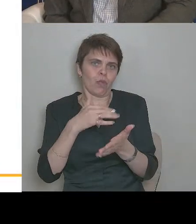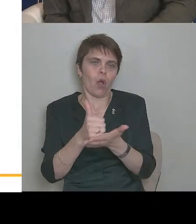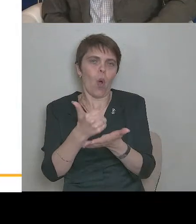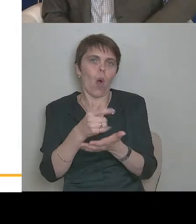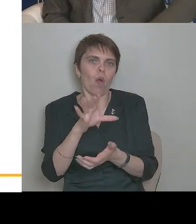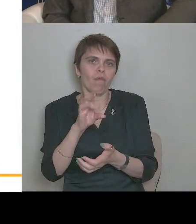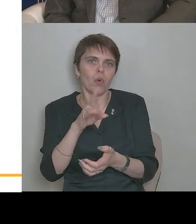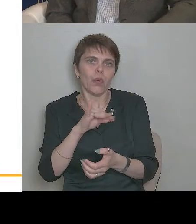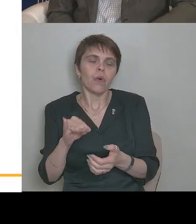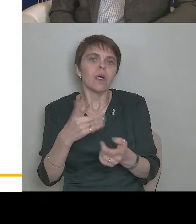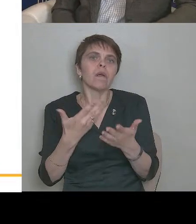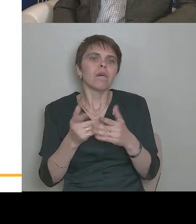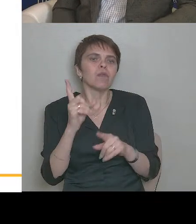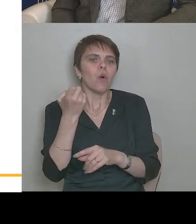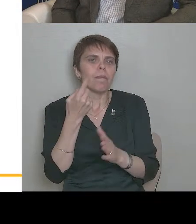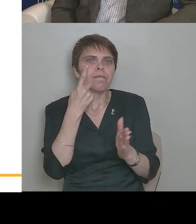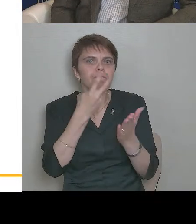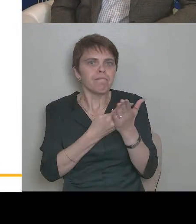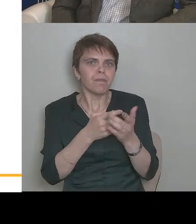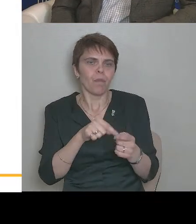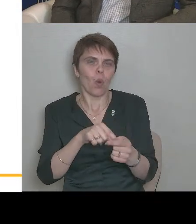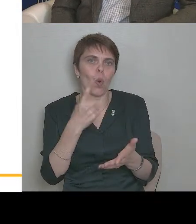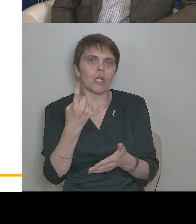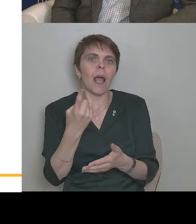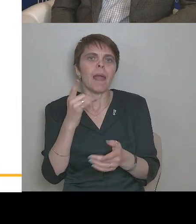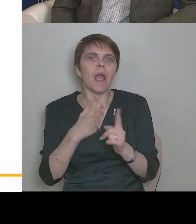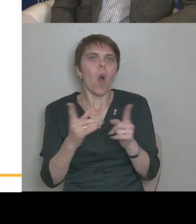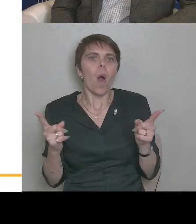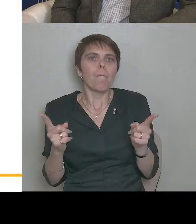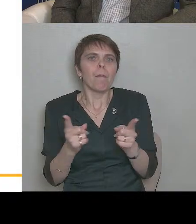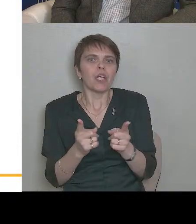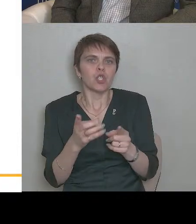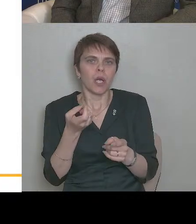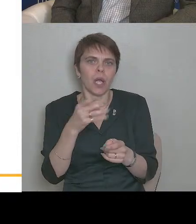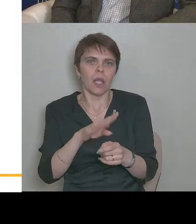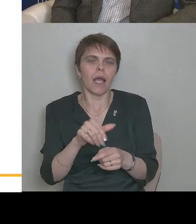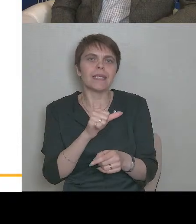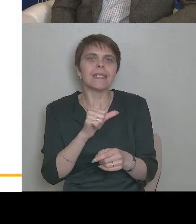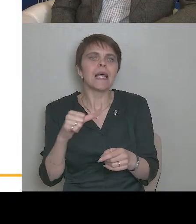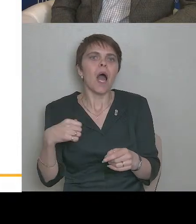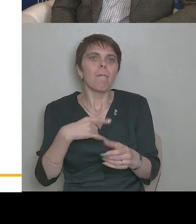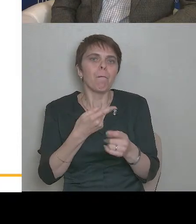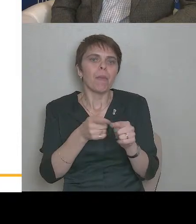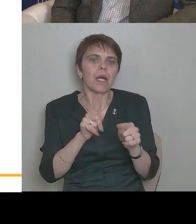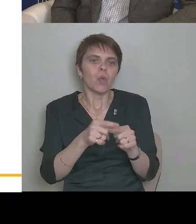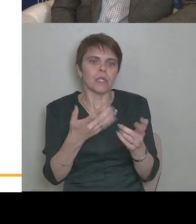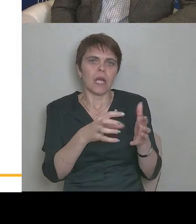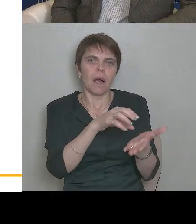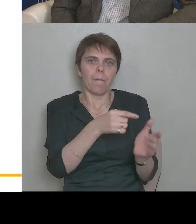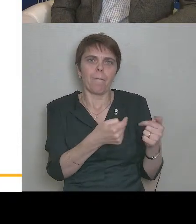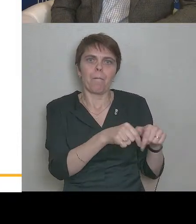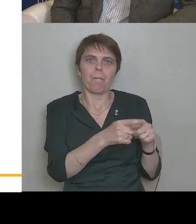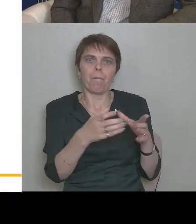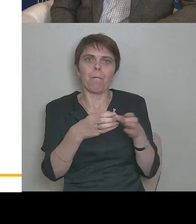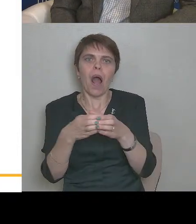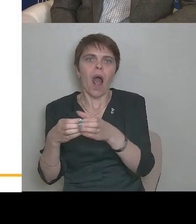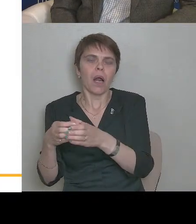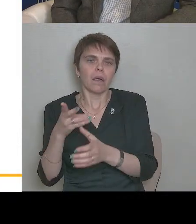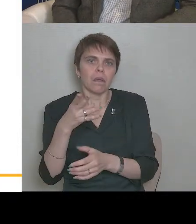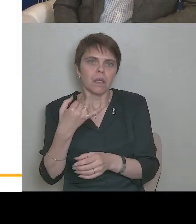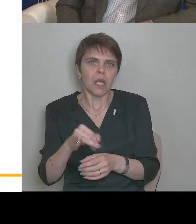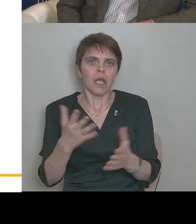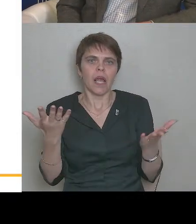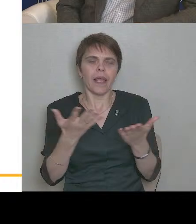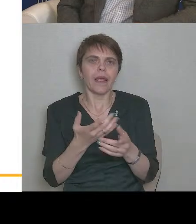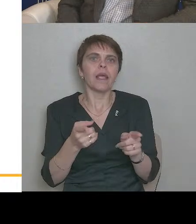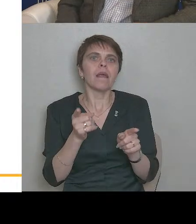people, they might take several mandates. There is another limitation or restriction. This is the restrictions in operation of the